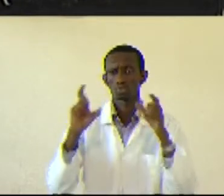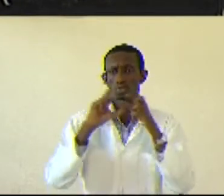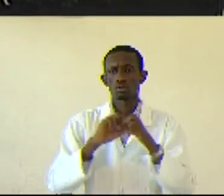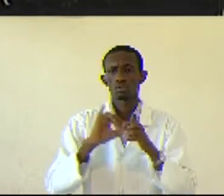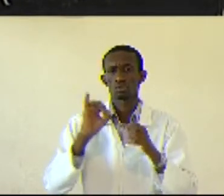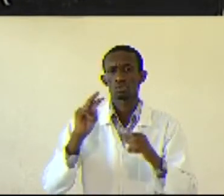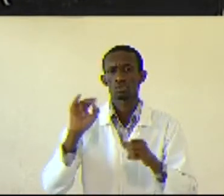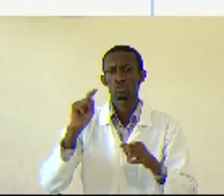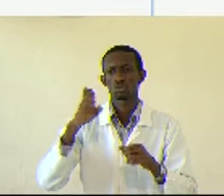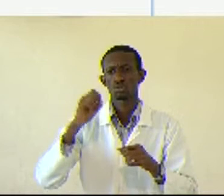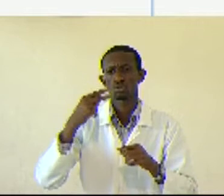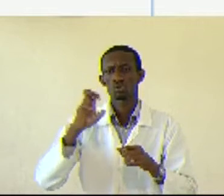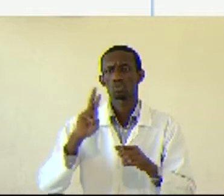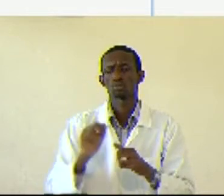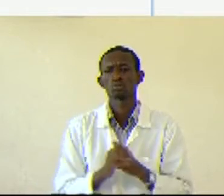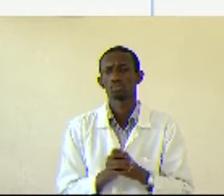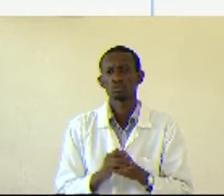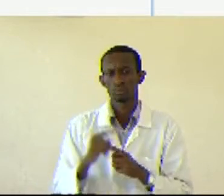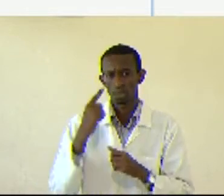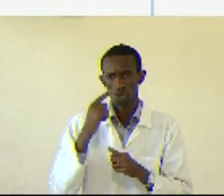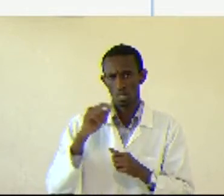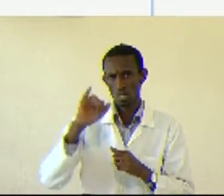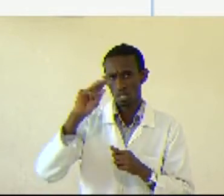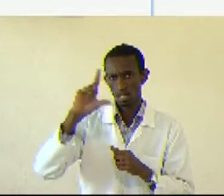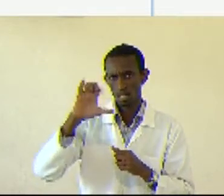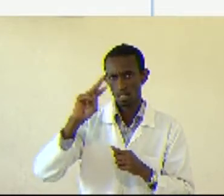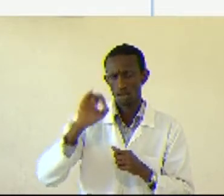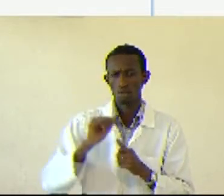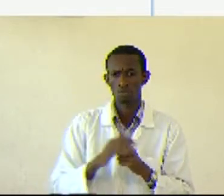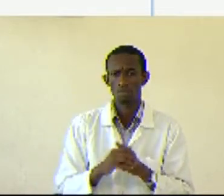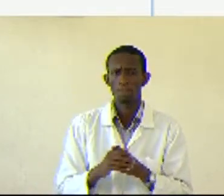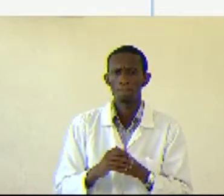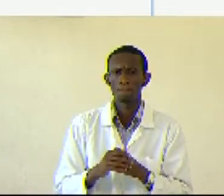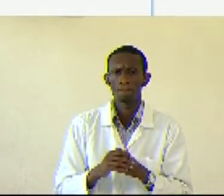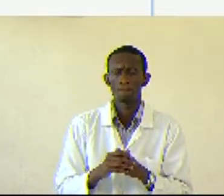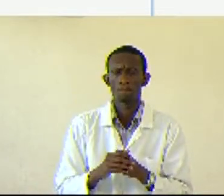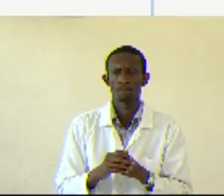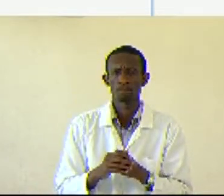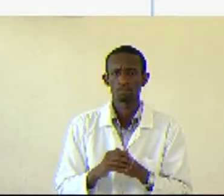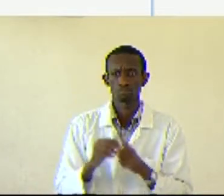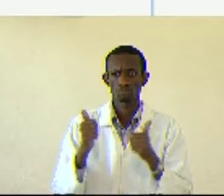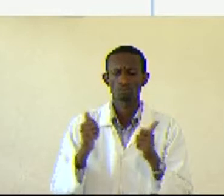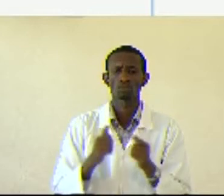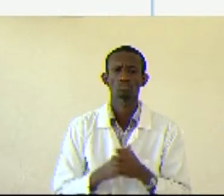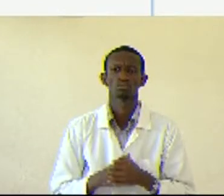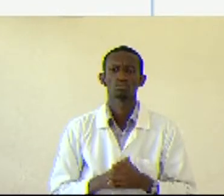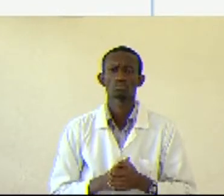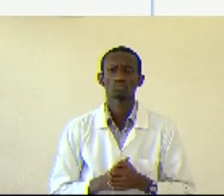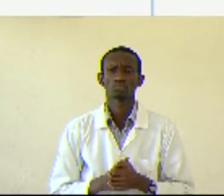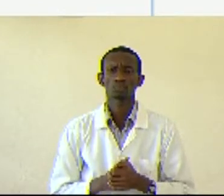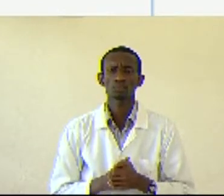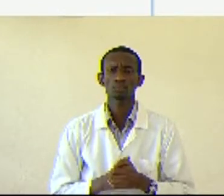have integral of a linear function power any real number, right?